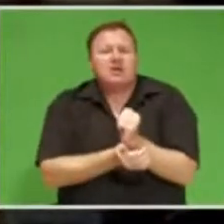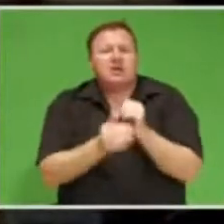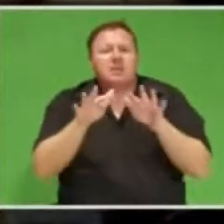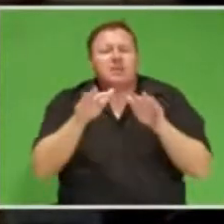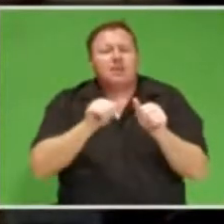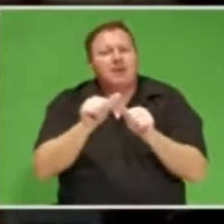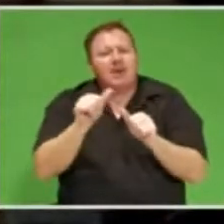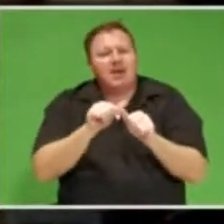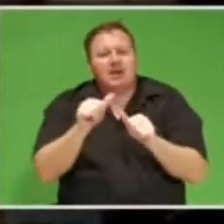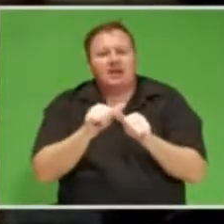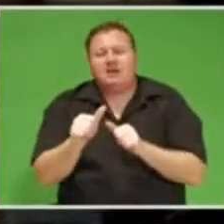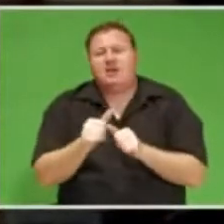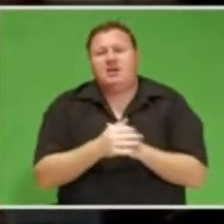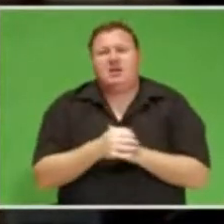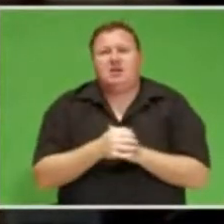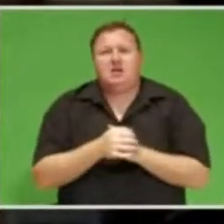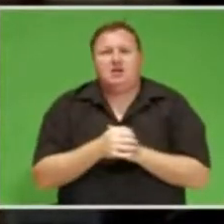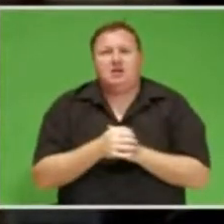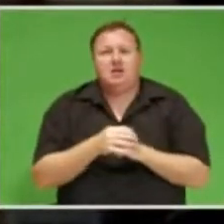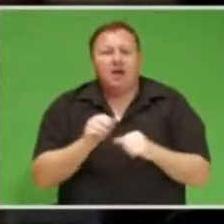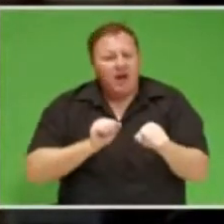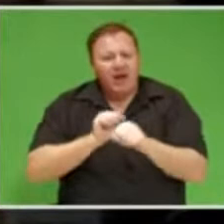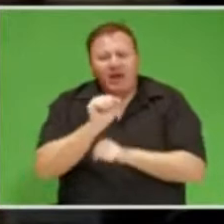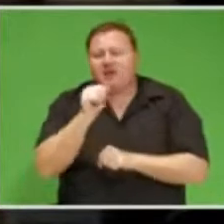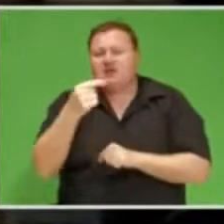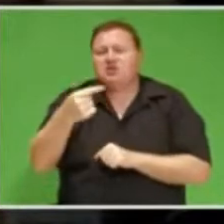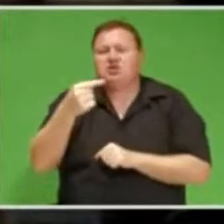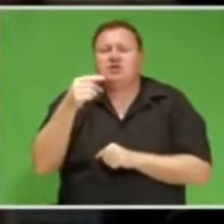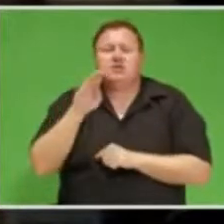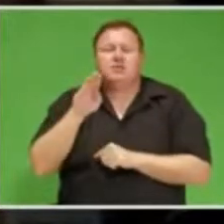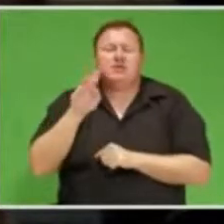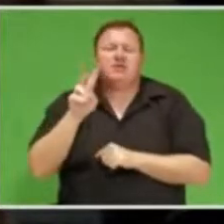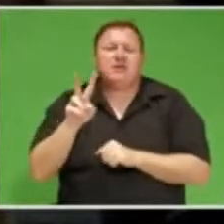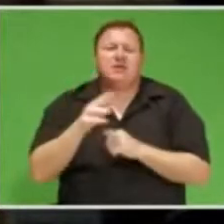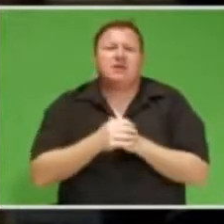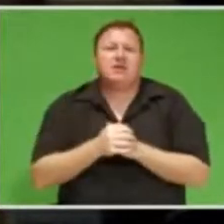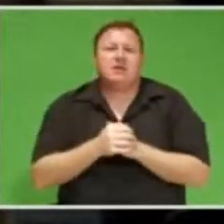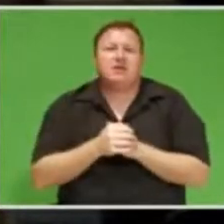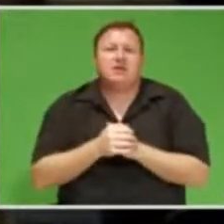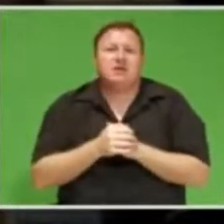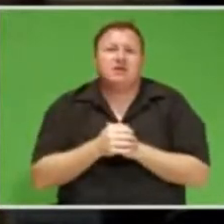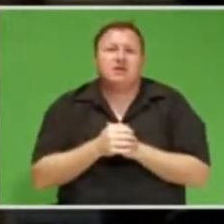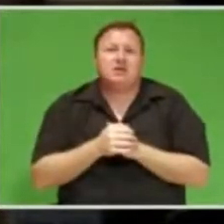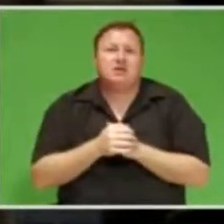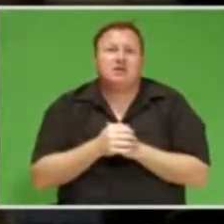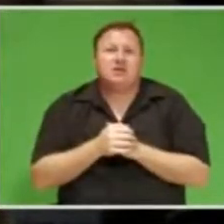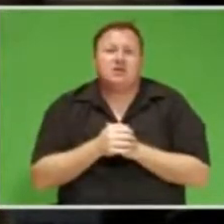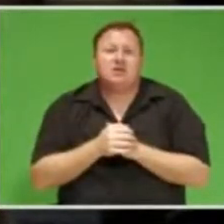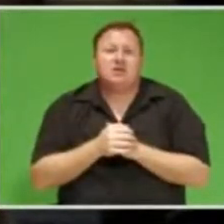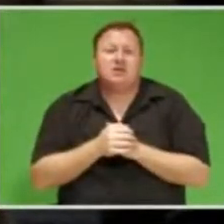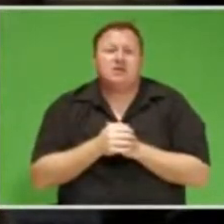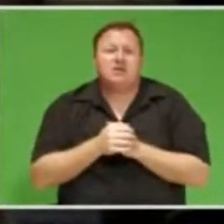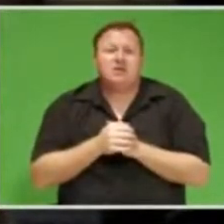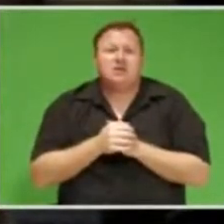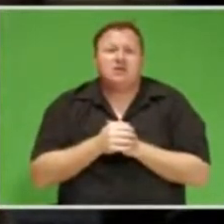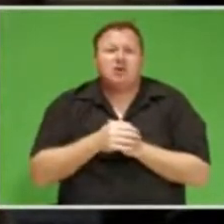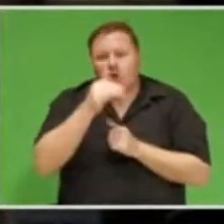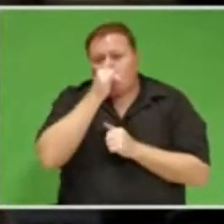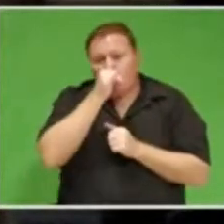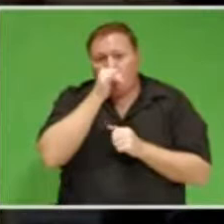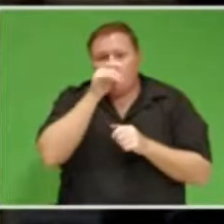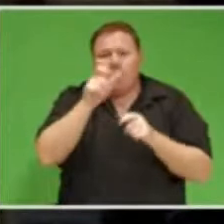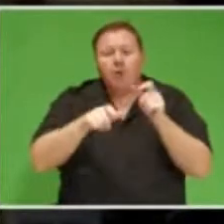violence and ensure that perpetrators are no longer able to use legislative loopholes to